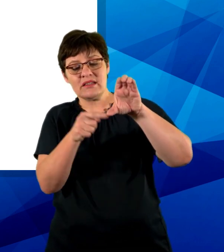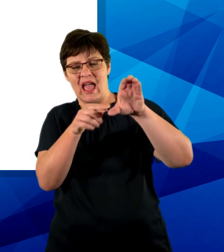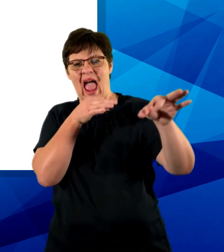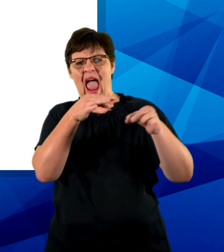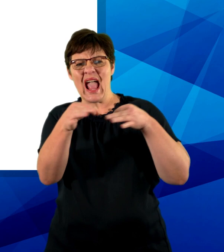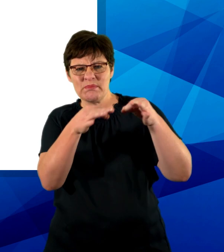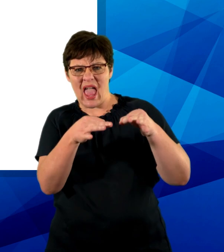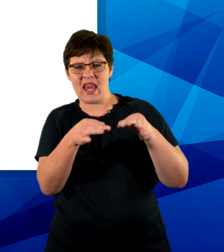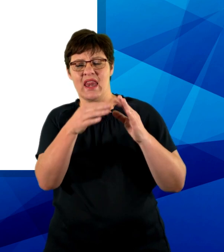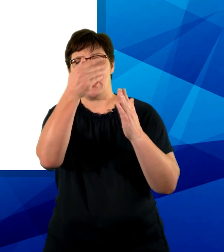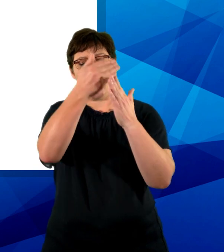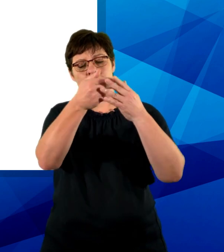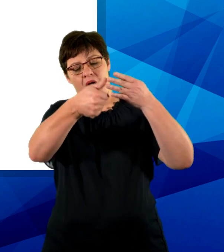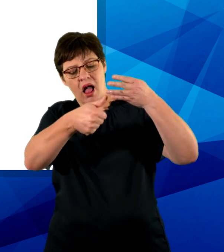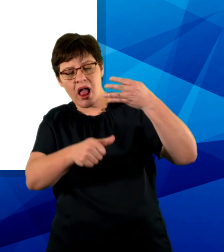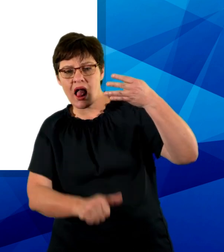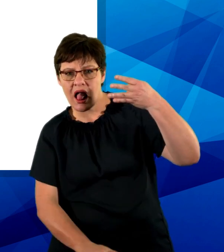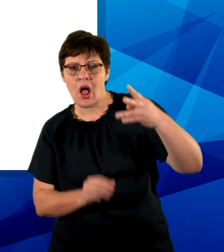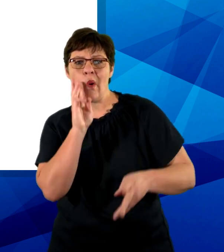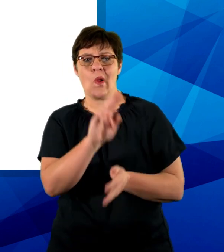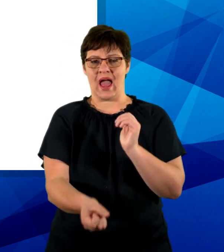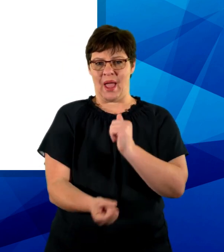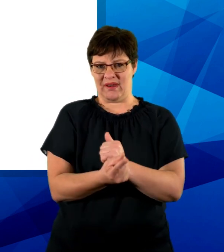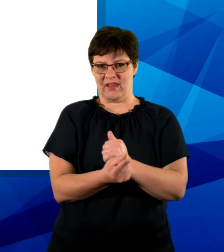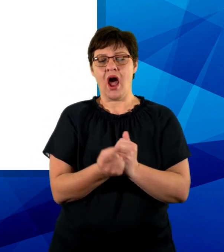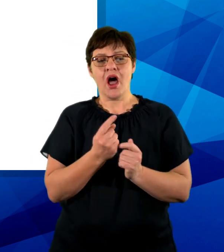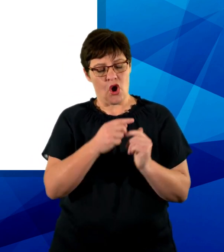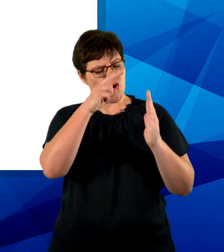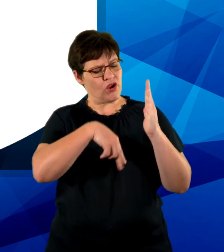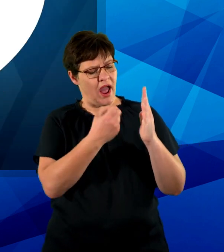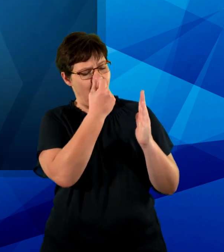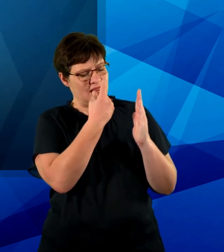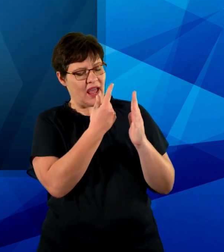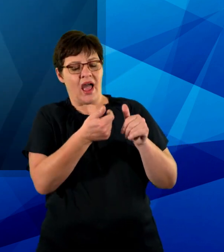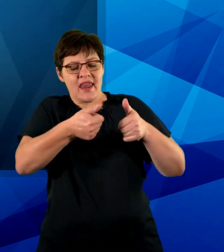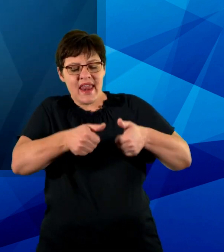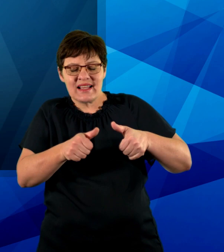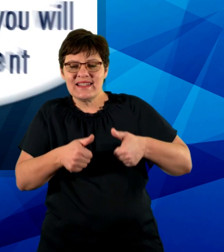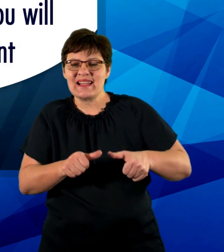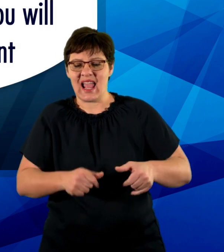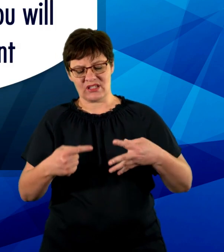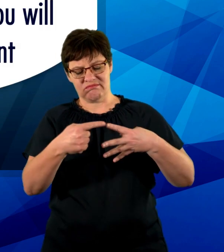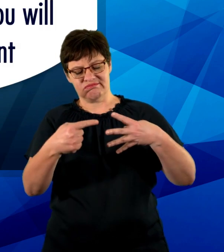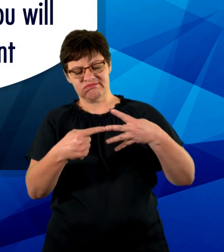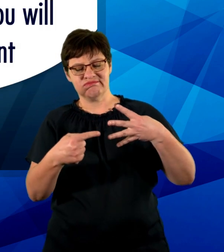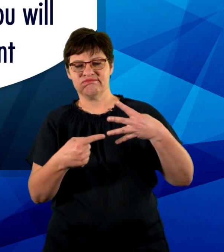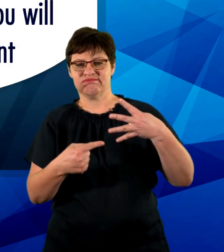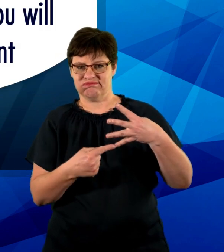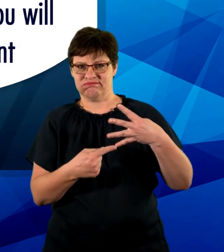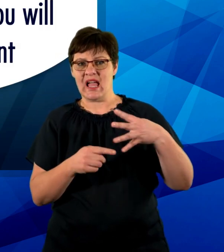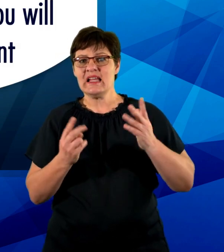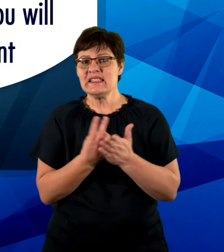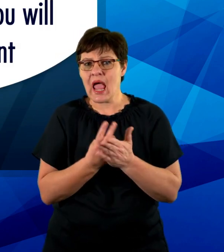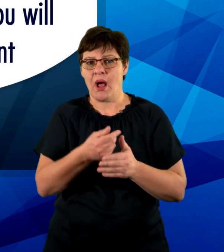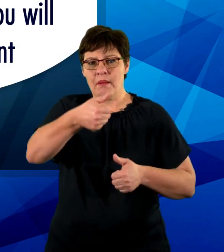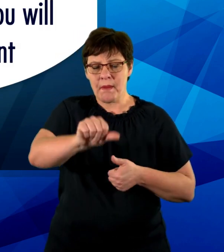It enables the reader to have a sense of your overall structure. In other words, it shows what you will discuss in order to prove your